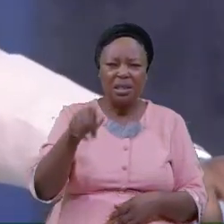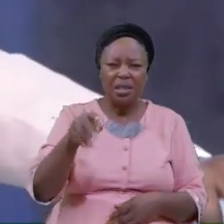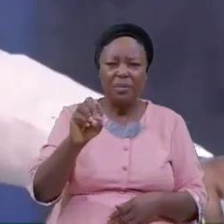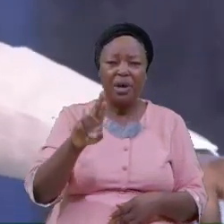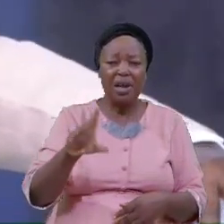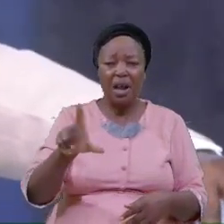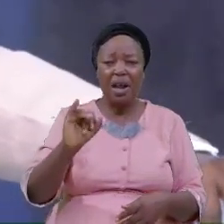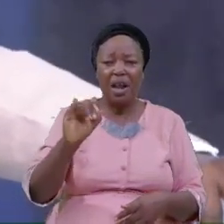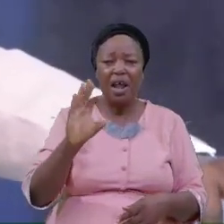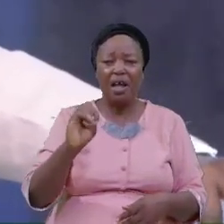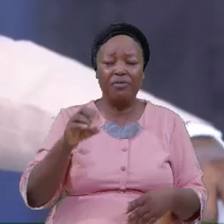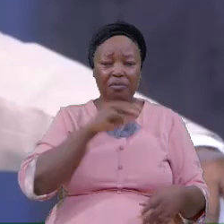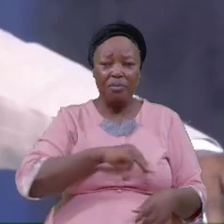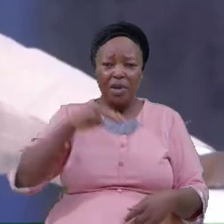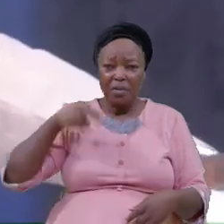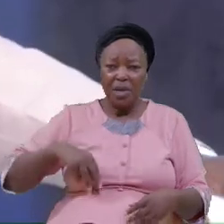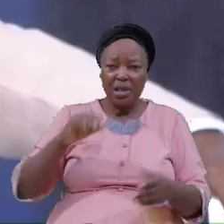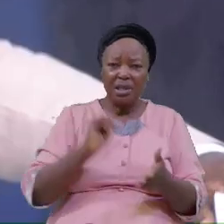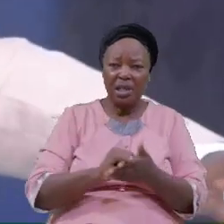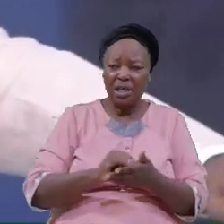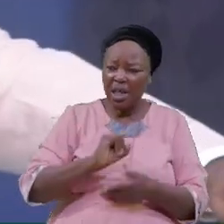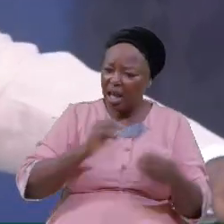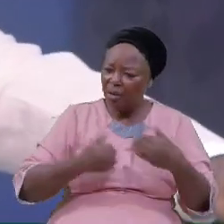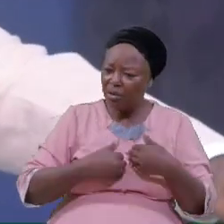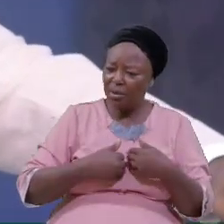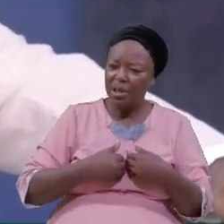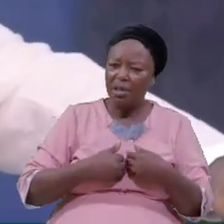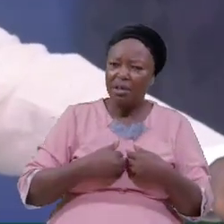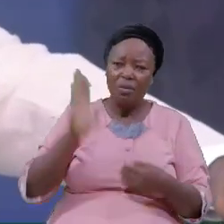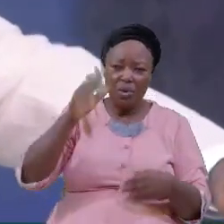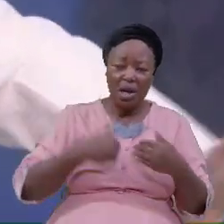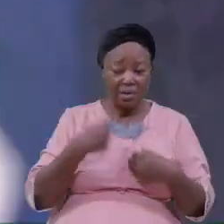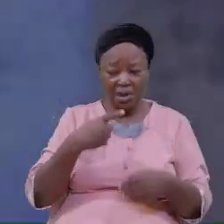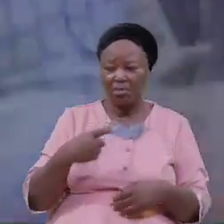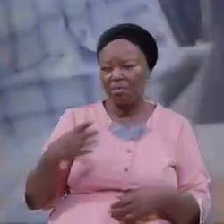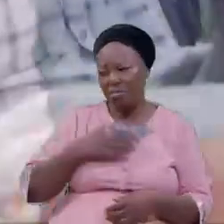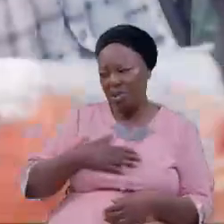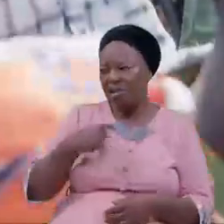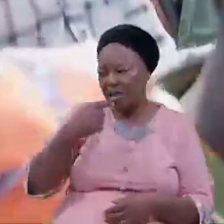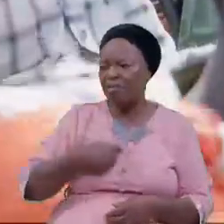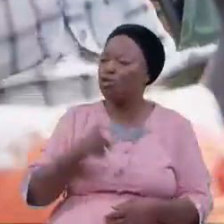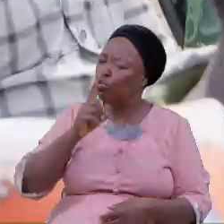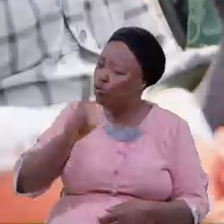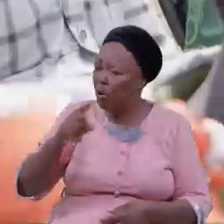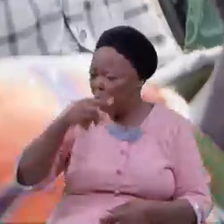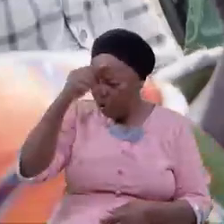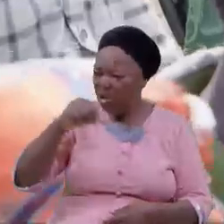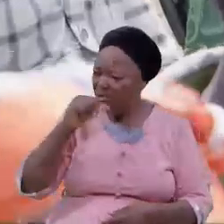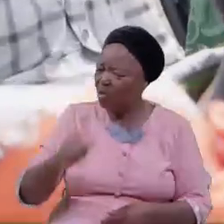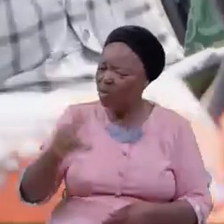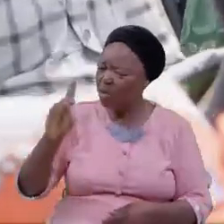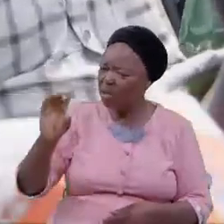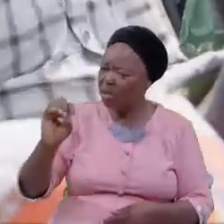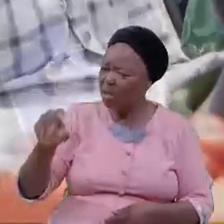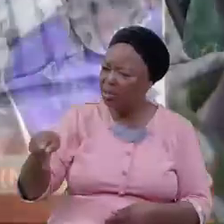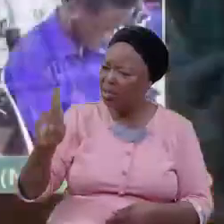would have told them, "Say the truth. You are not deeper life, you are shallow life. Because you live like others, you talk like others,